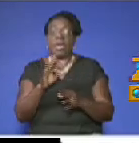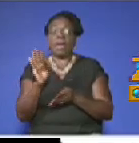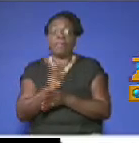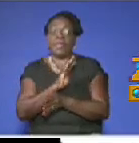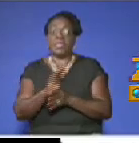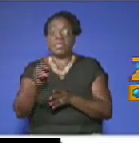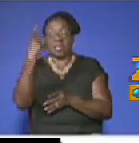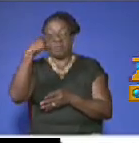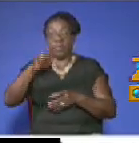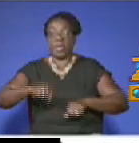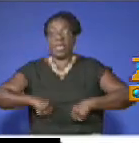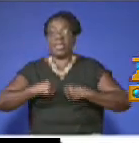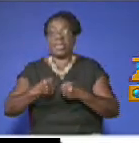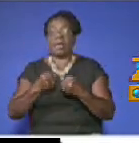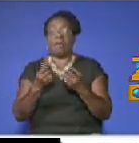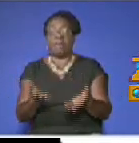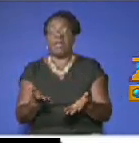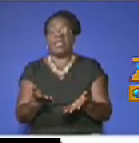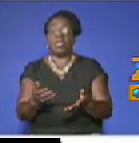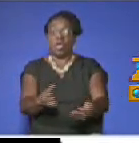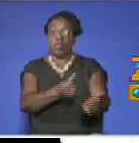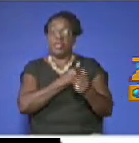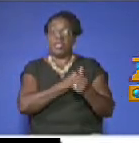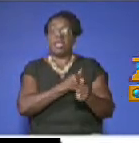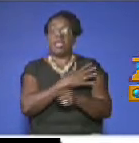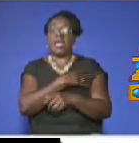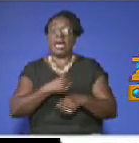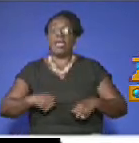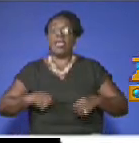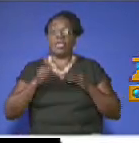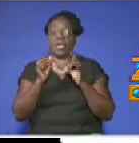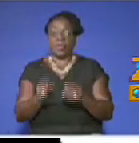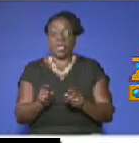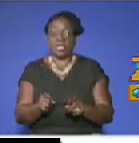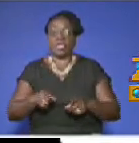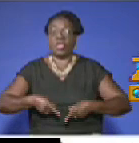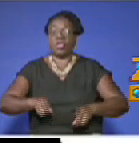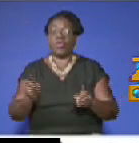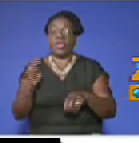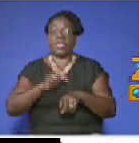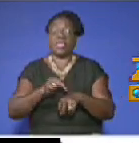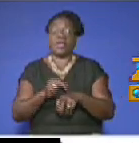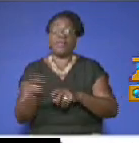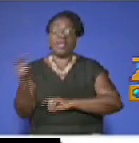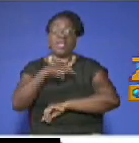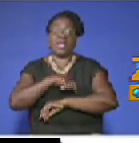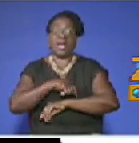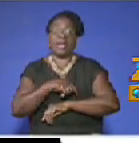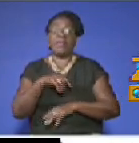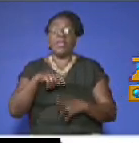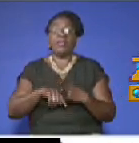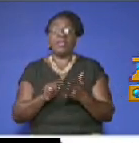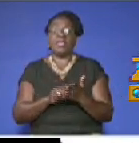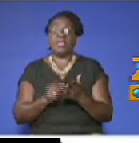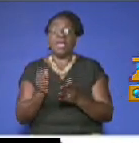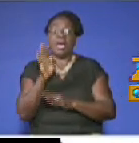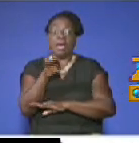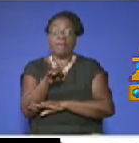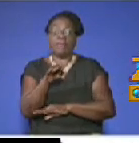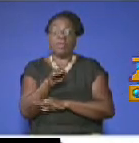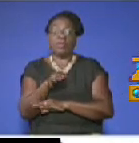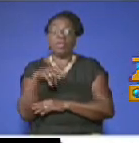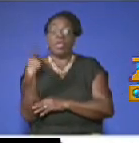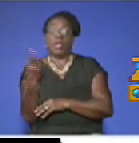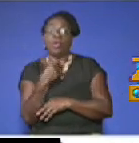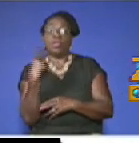their sacrifice, resilience and determination during this difficult time at a national press conference earlier this afternoon. He also used